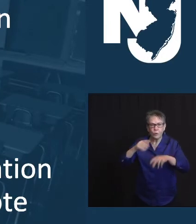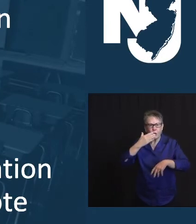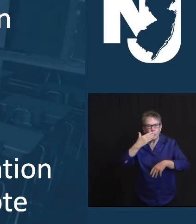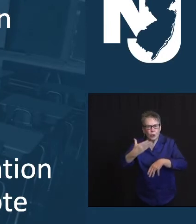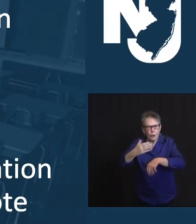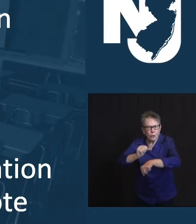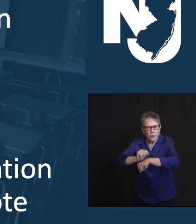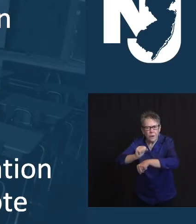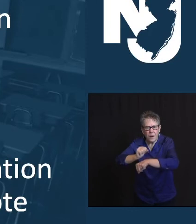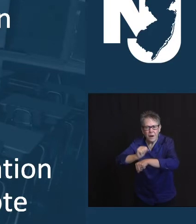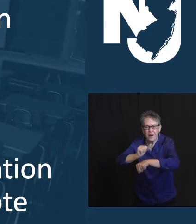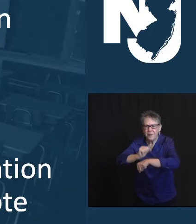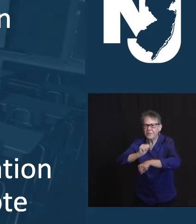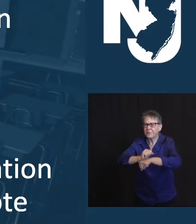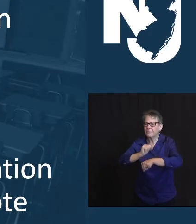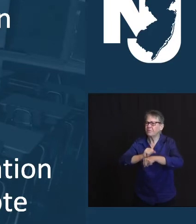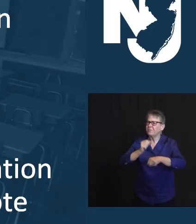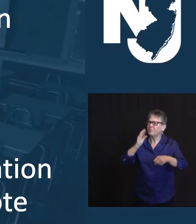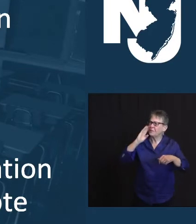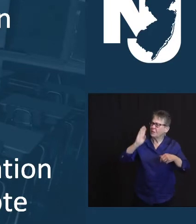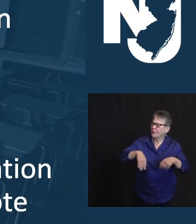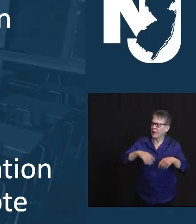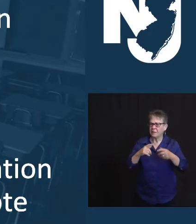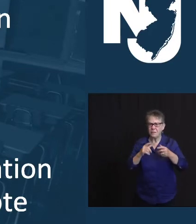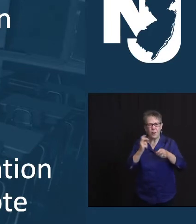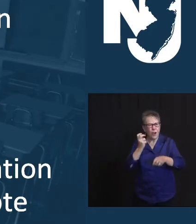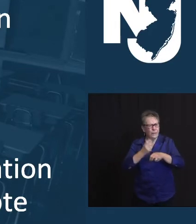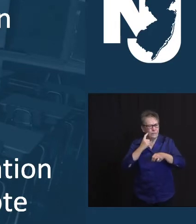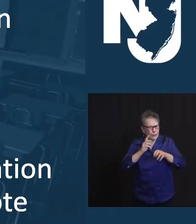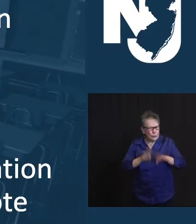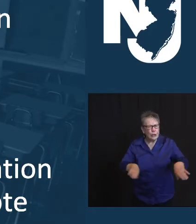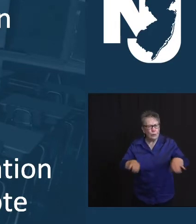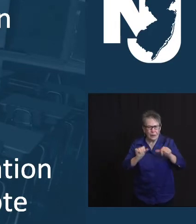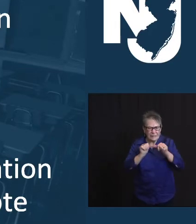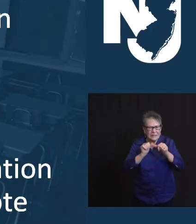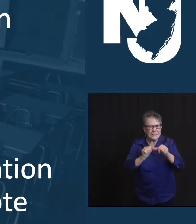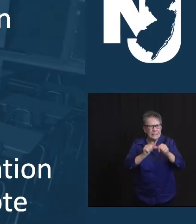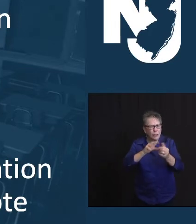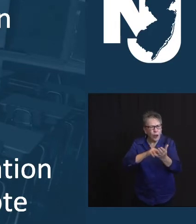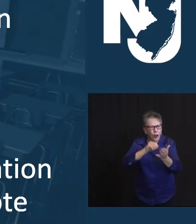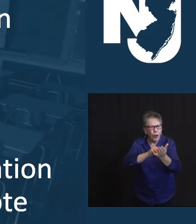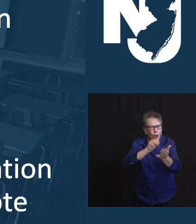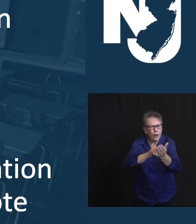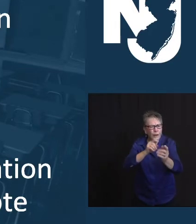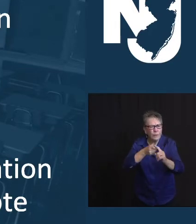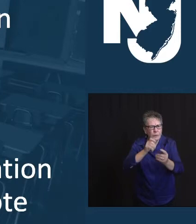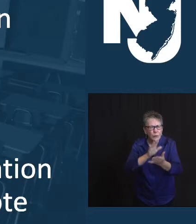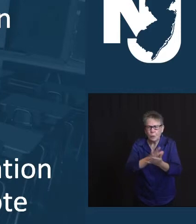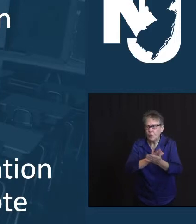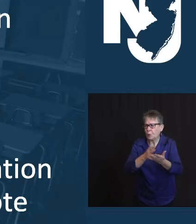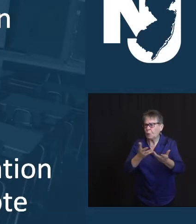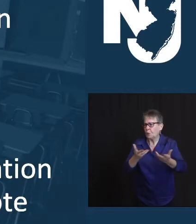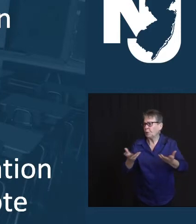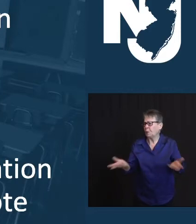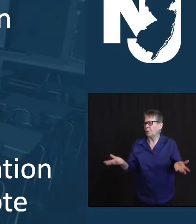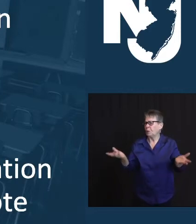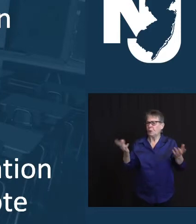learning in the best and safest possible environment in the context of what we can say is the understatement of the